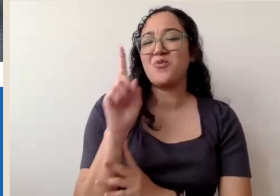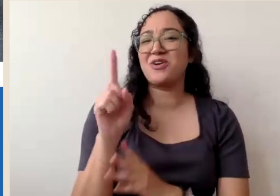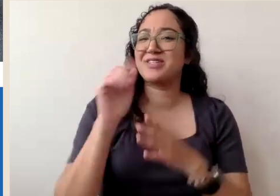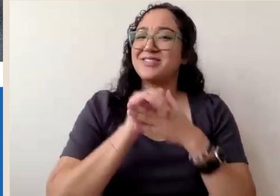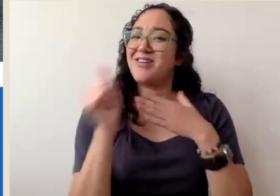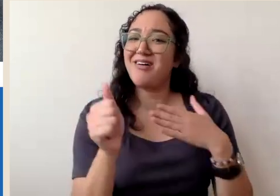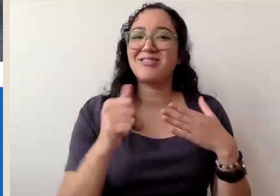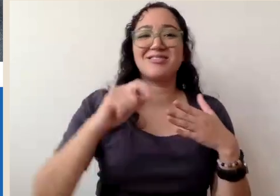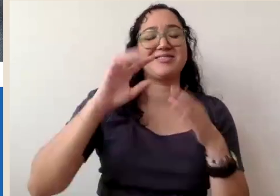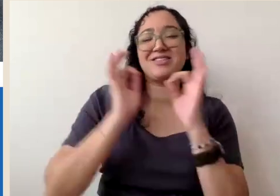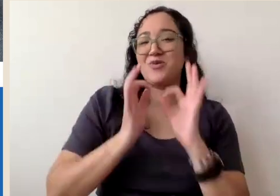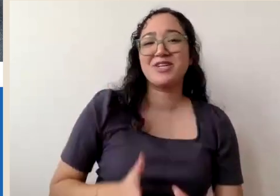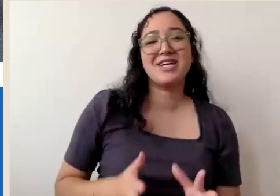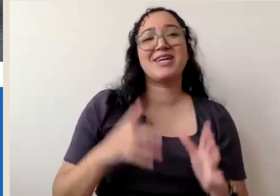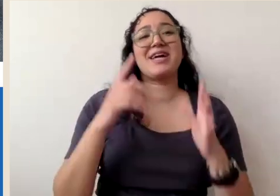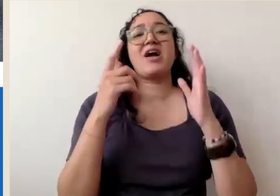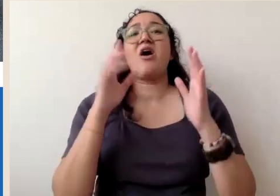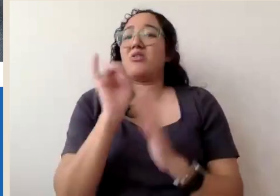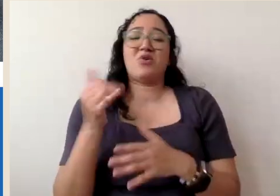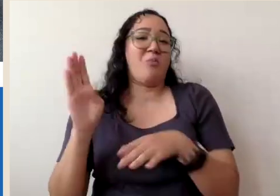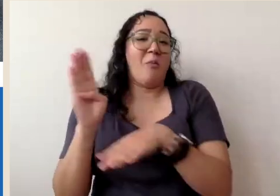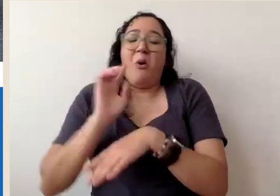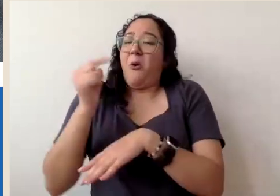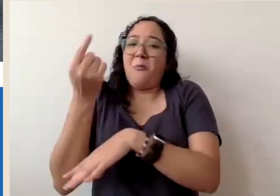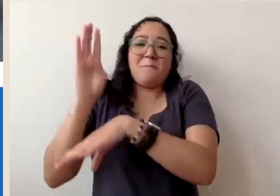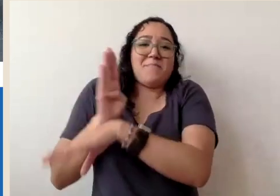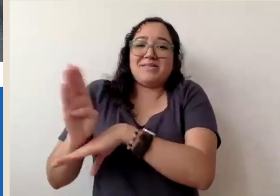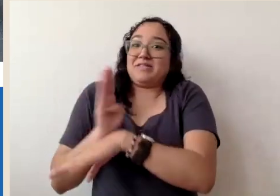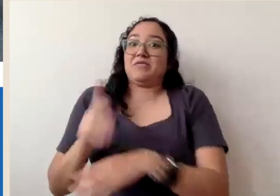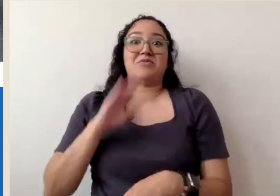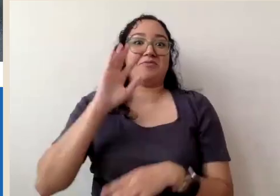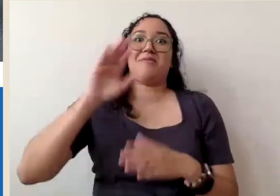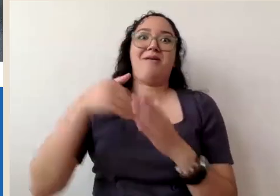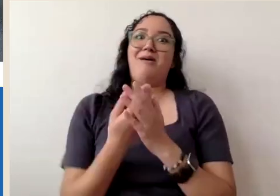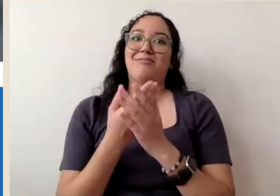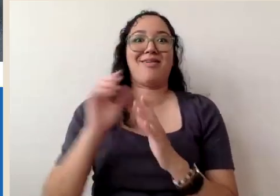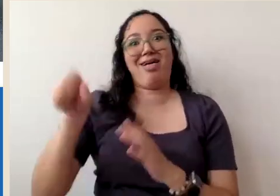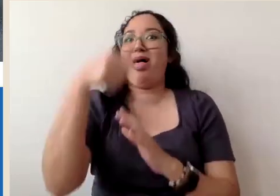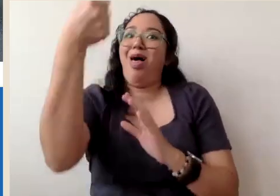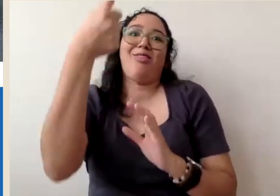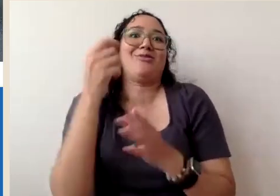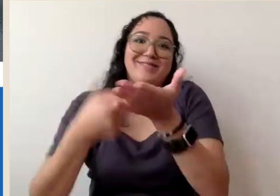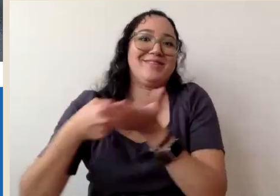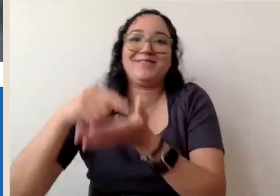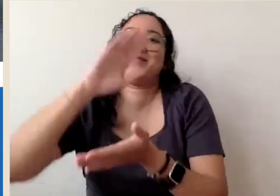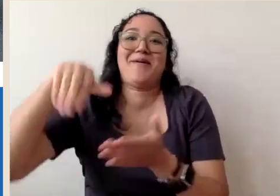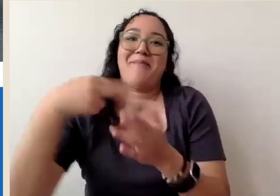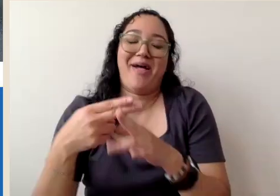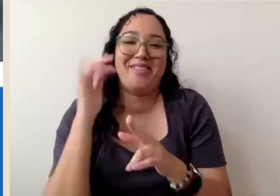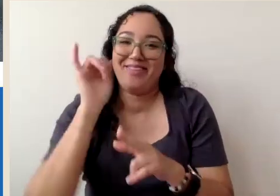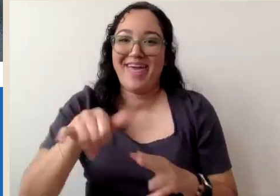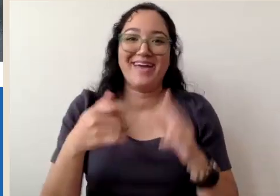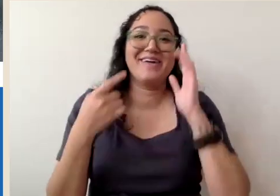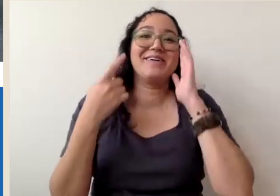started their own business as interpreters as well. We can have a whole webinar just about the success stories we've had. But I want to go into a